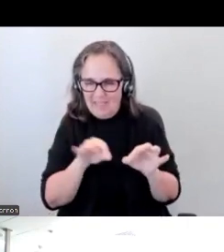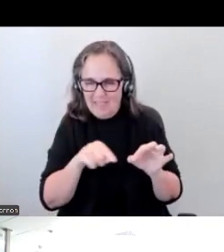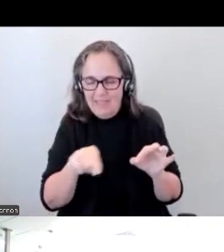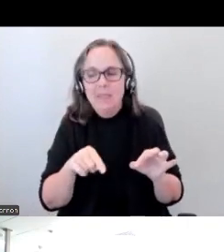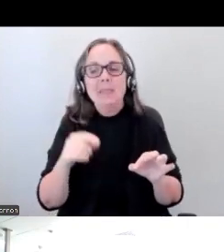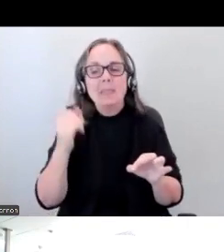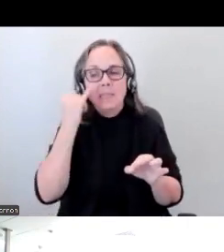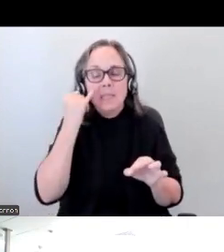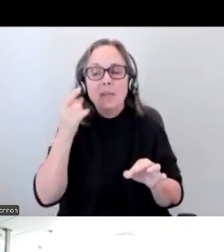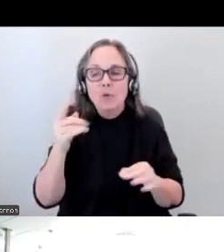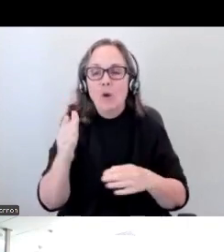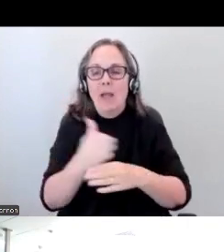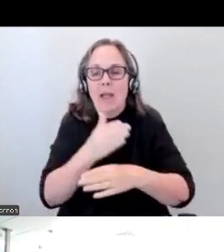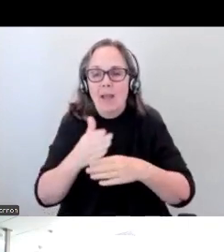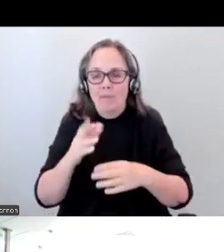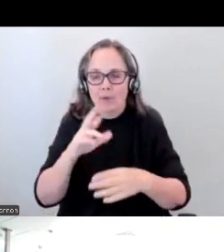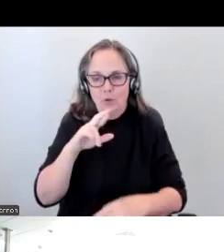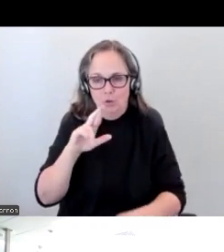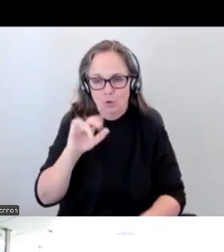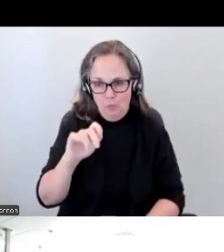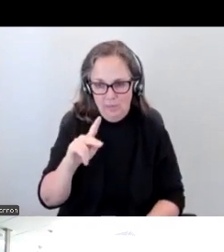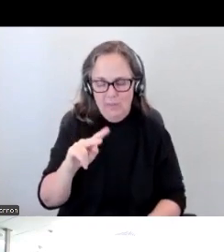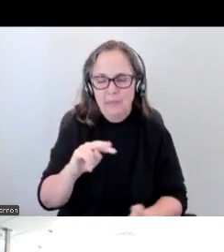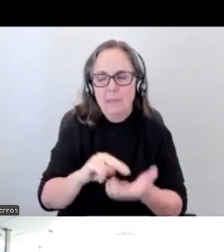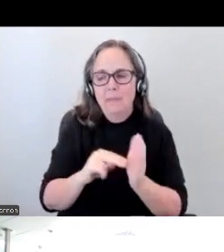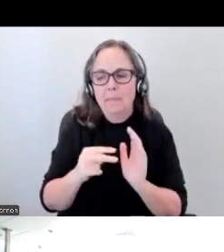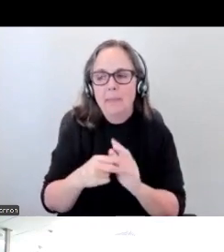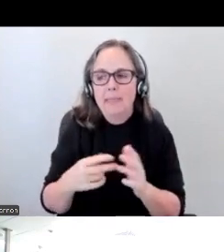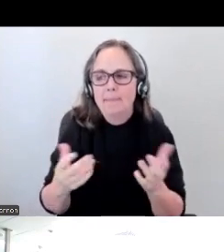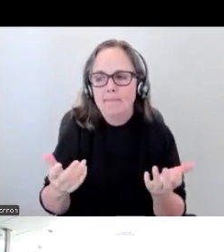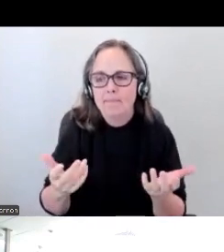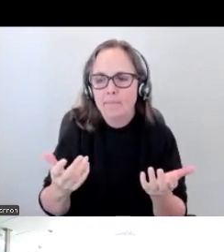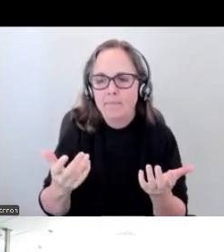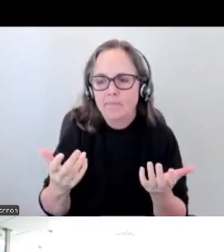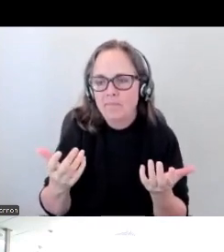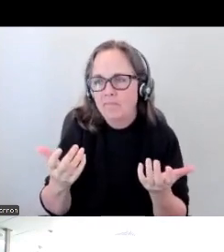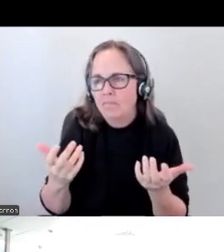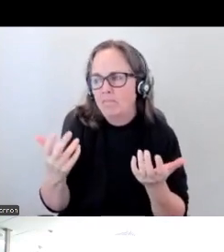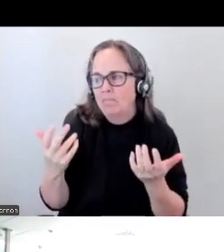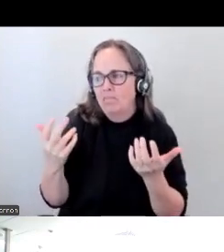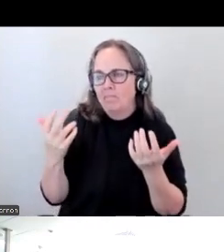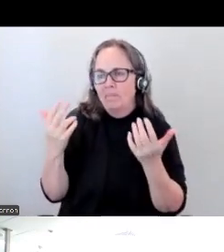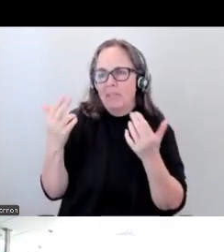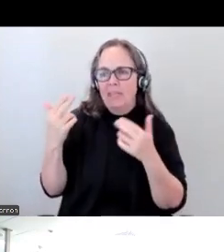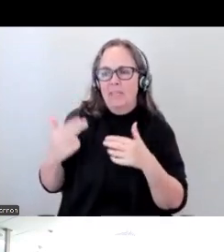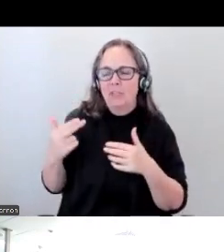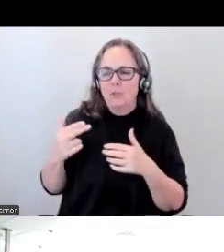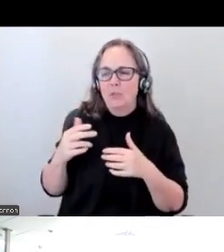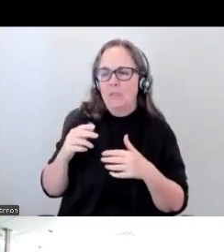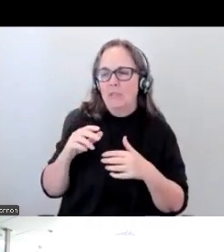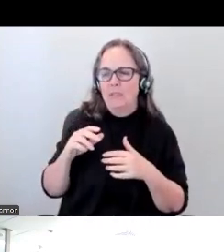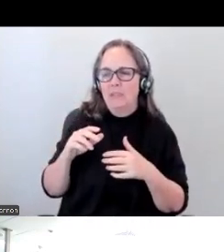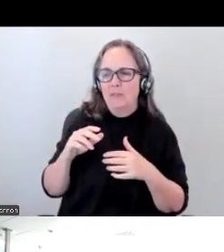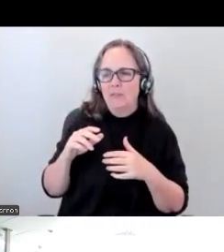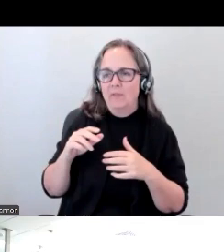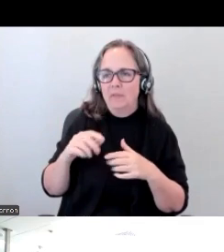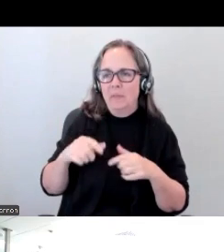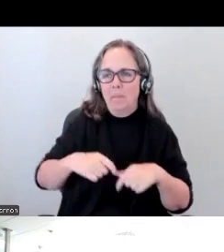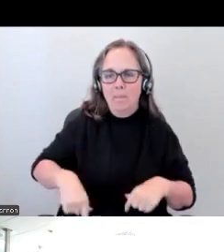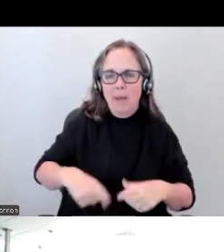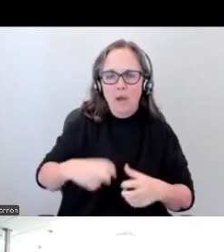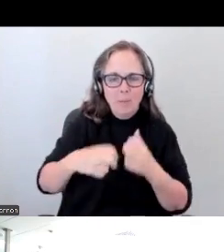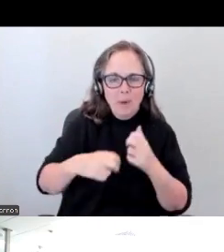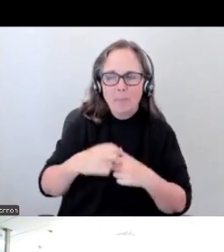you were at average risk, meaning no, say, history of inflammatory bowel disease, no family history